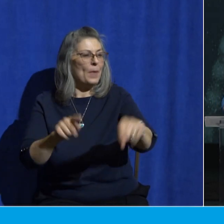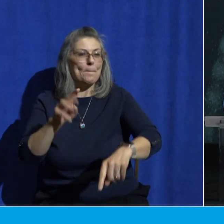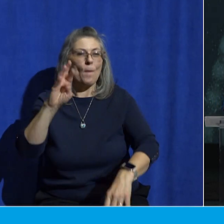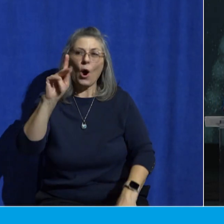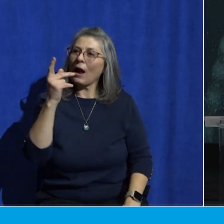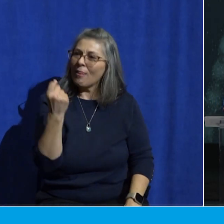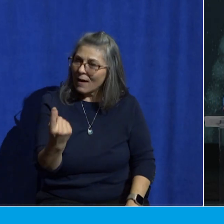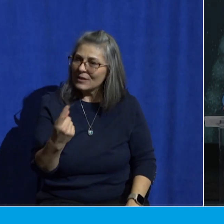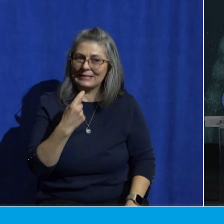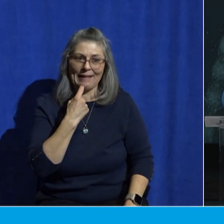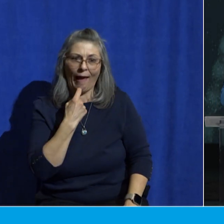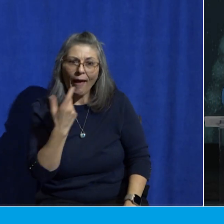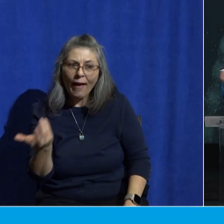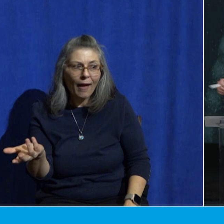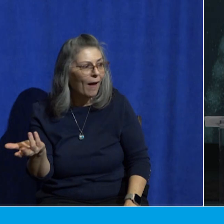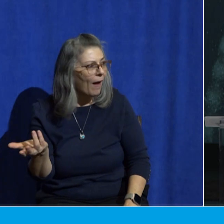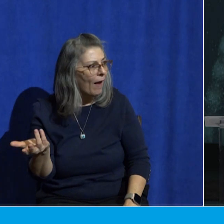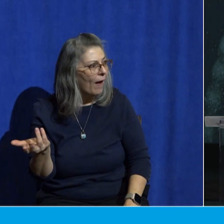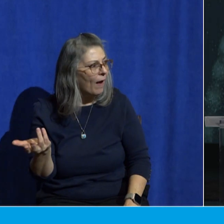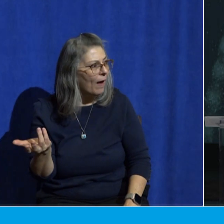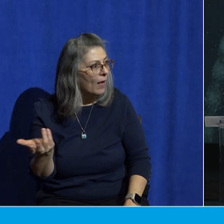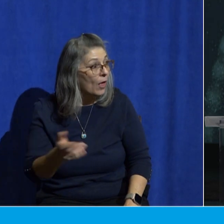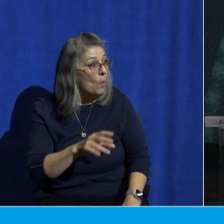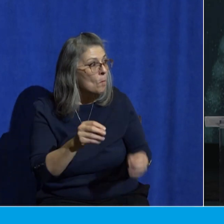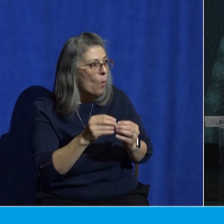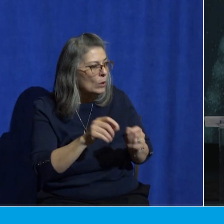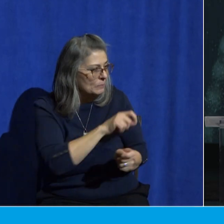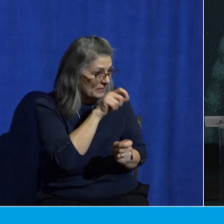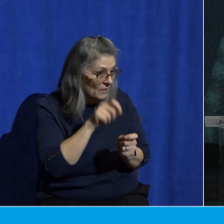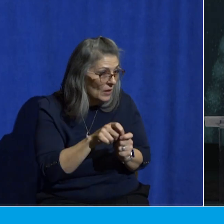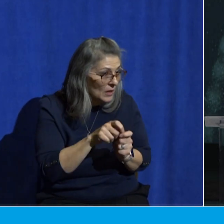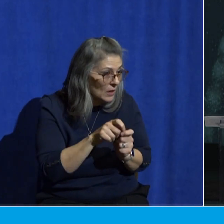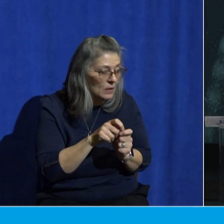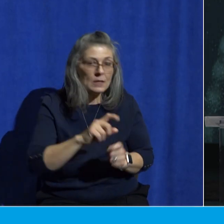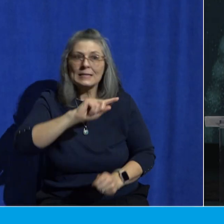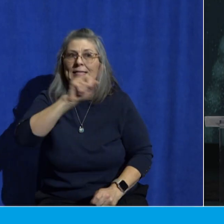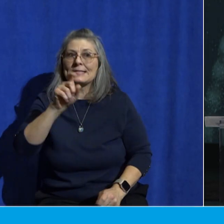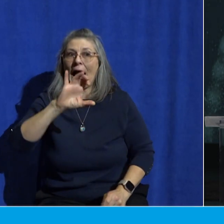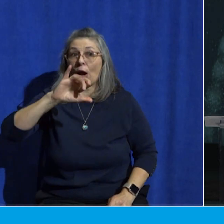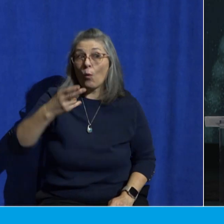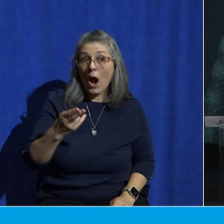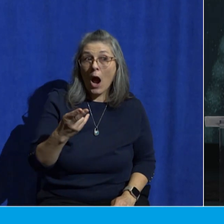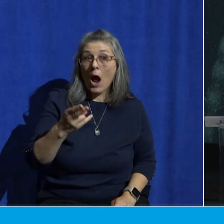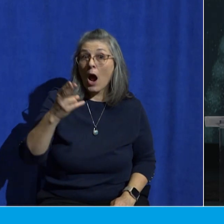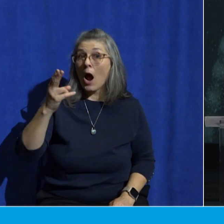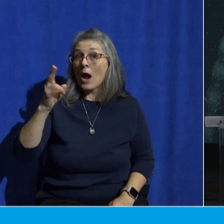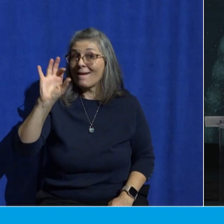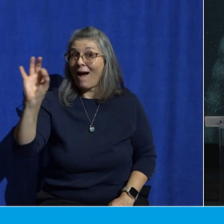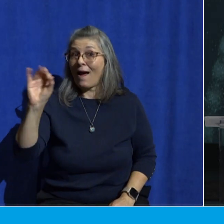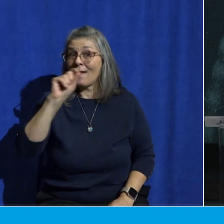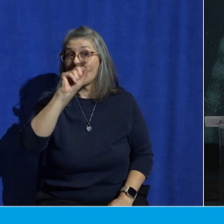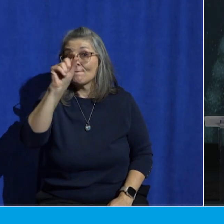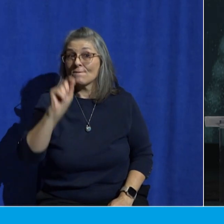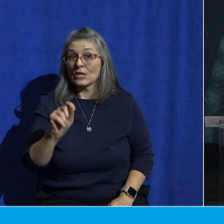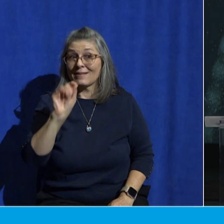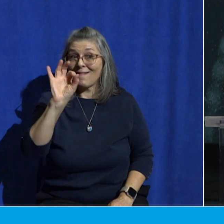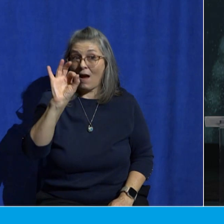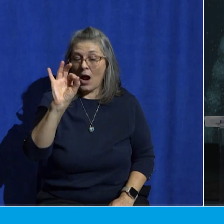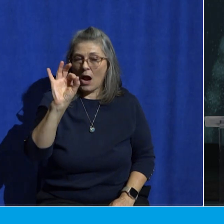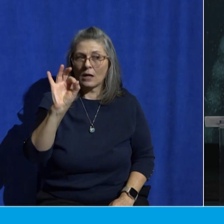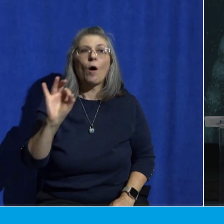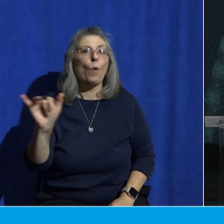chapter 11. Even more specifically, Zechariah chapter 9, verse 9